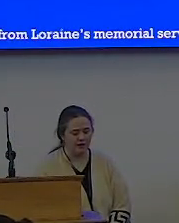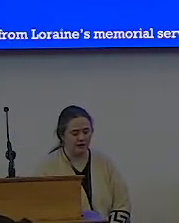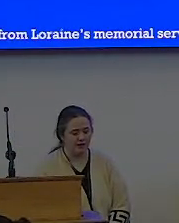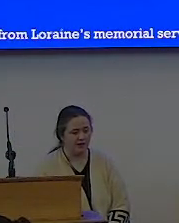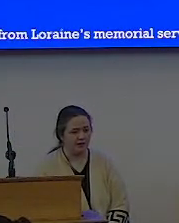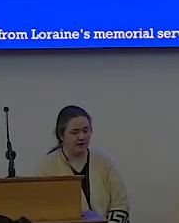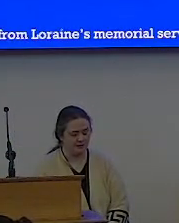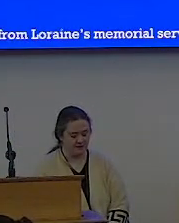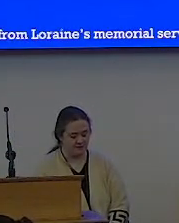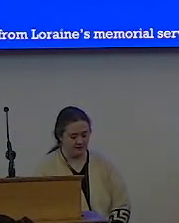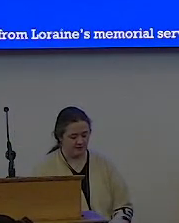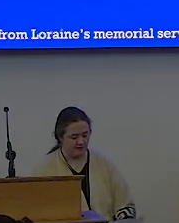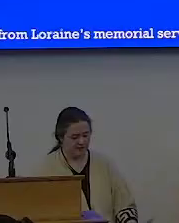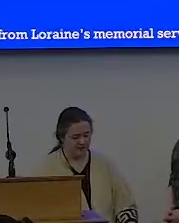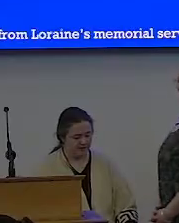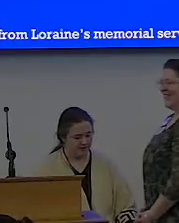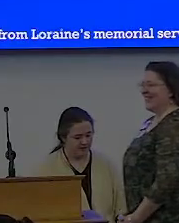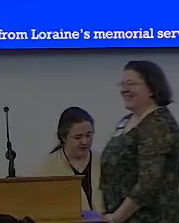joy.